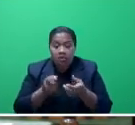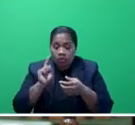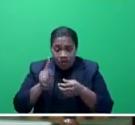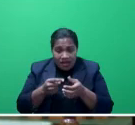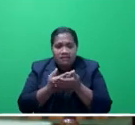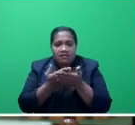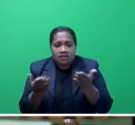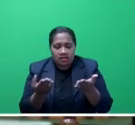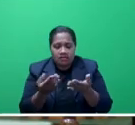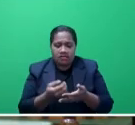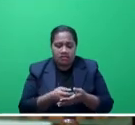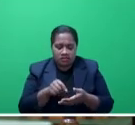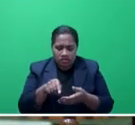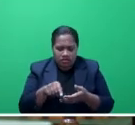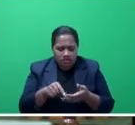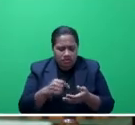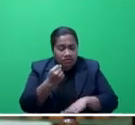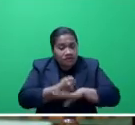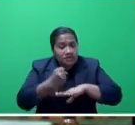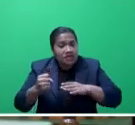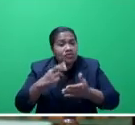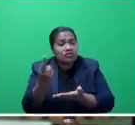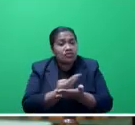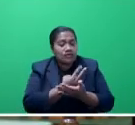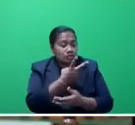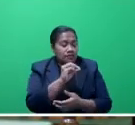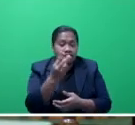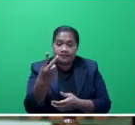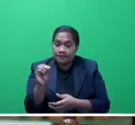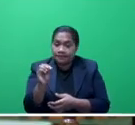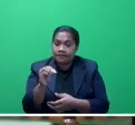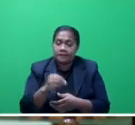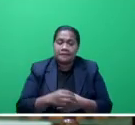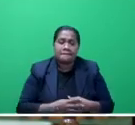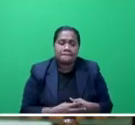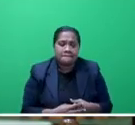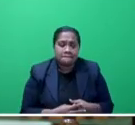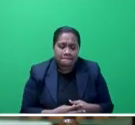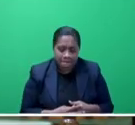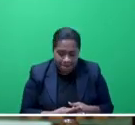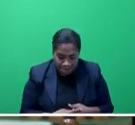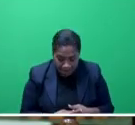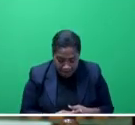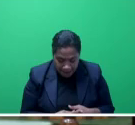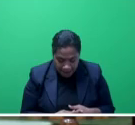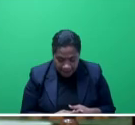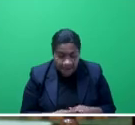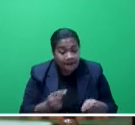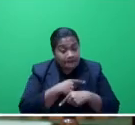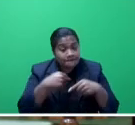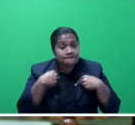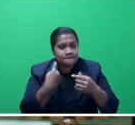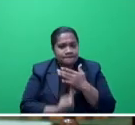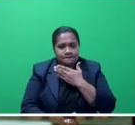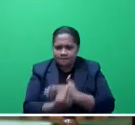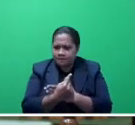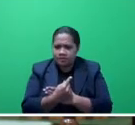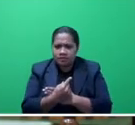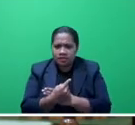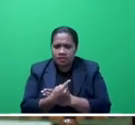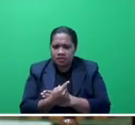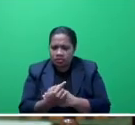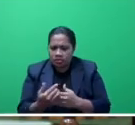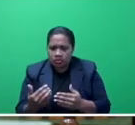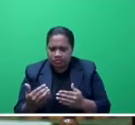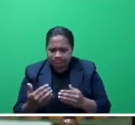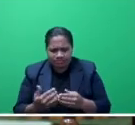in 2020. The adversity does not end with COVID, Mr. Speaker, sir. We were hit by 3 major cyclones in the